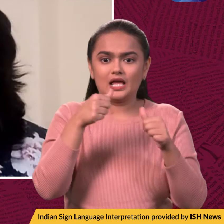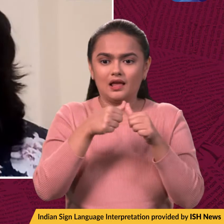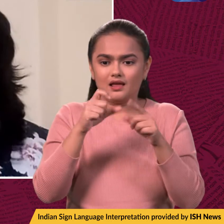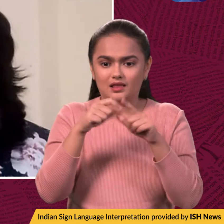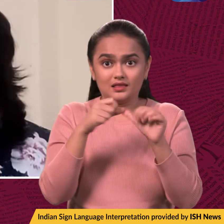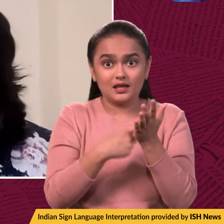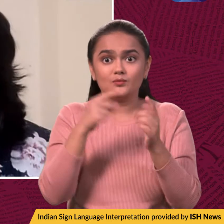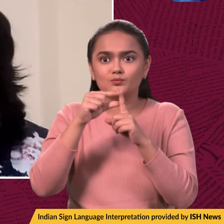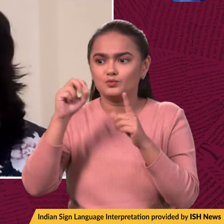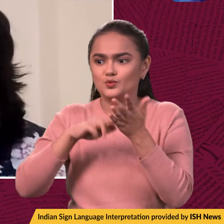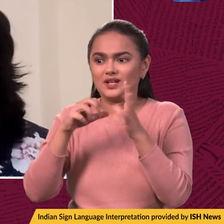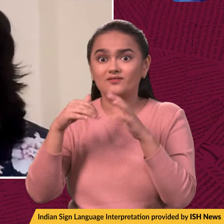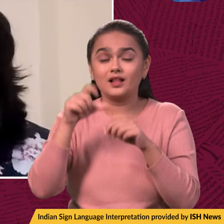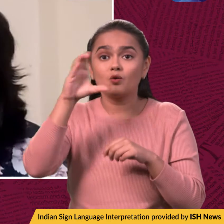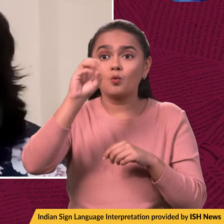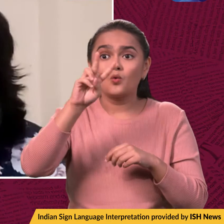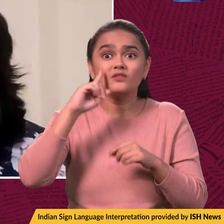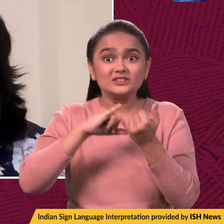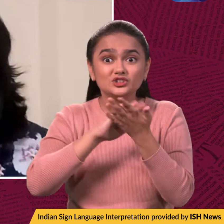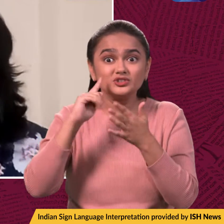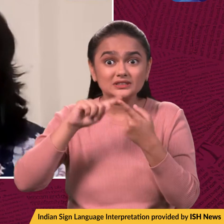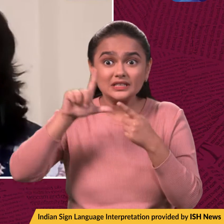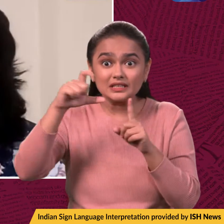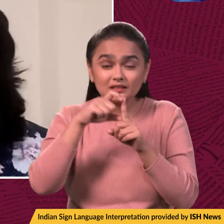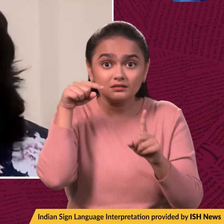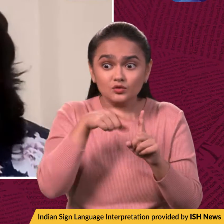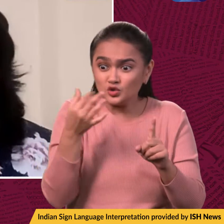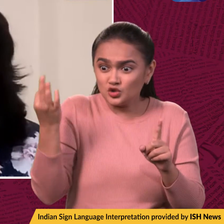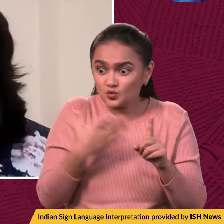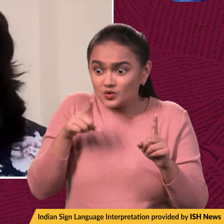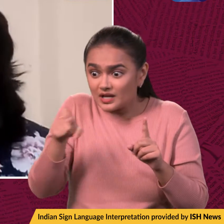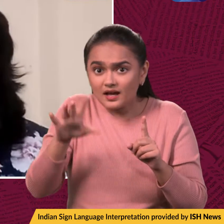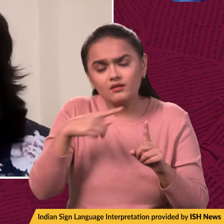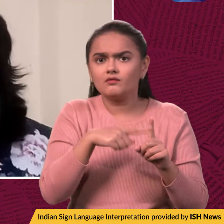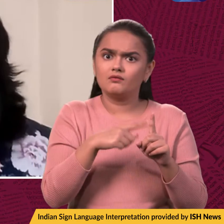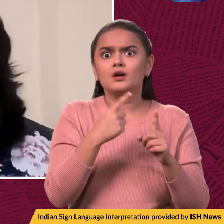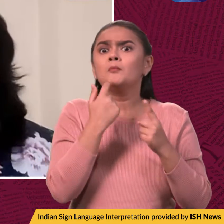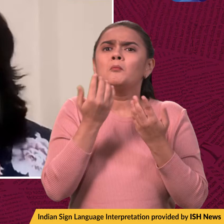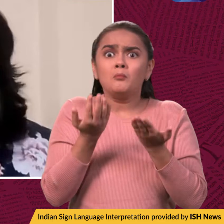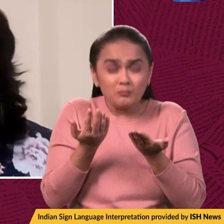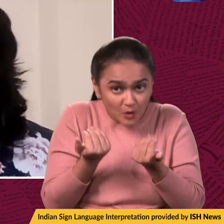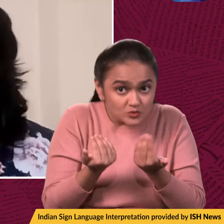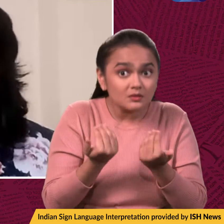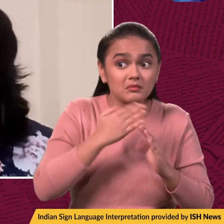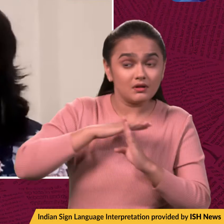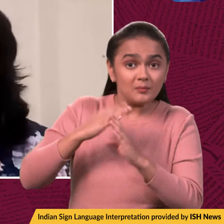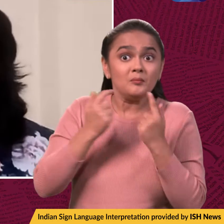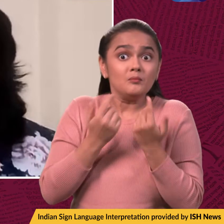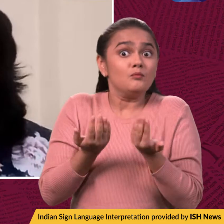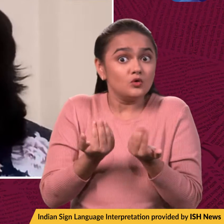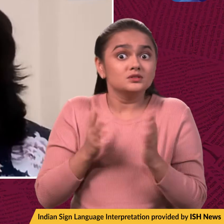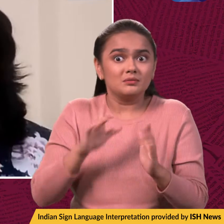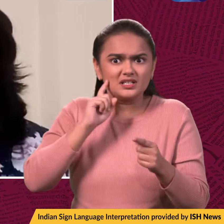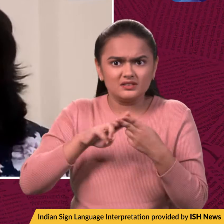has said a version of Covishield tailor-made for the new COVID variant, Omicron, can be considered